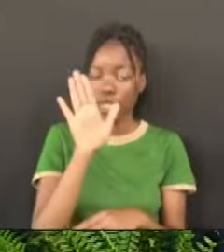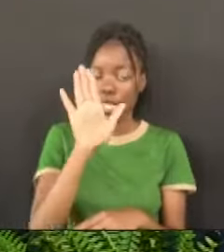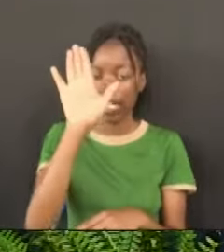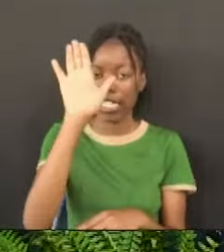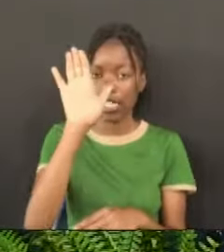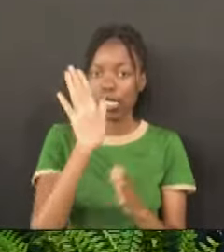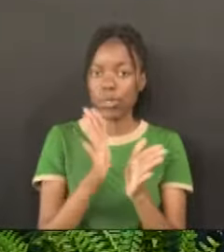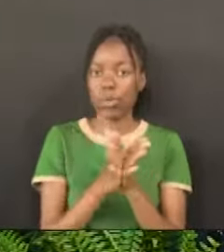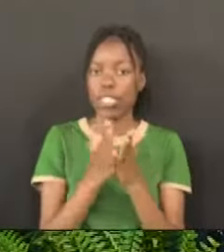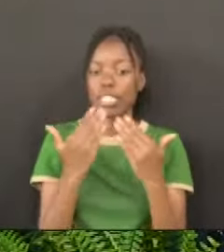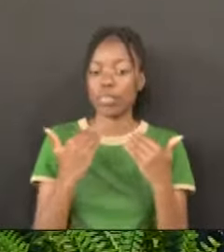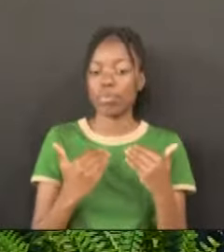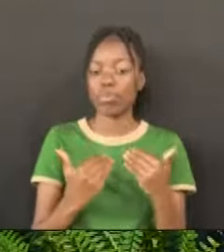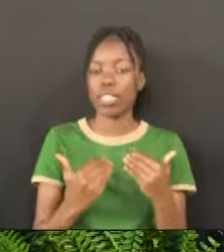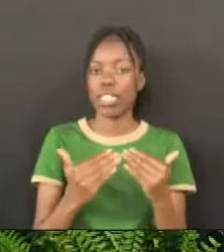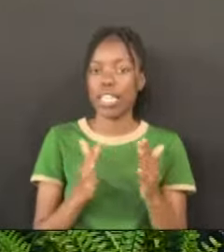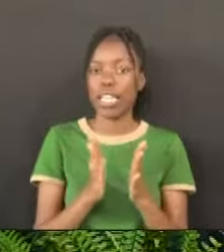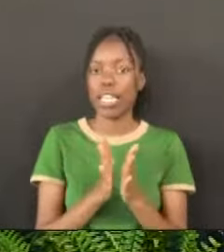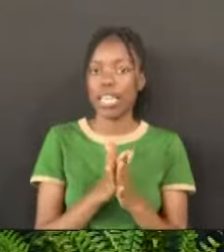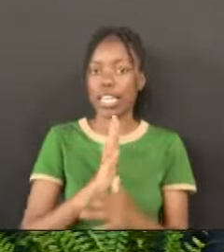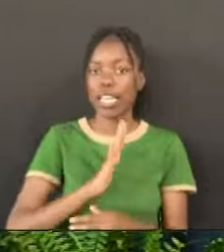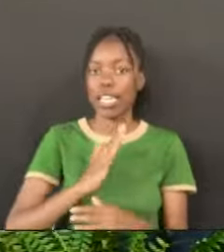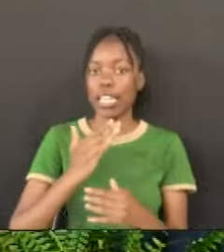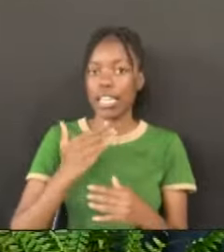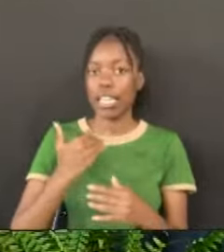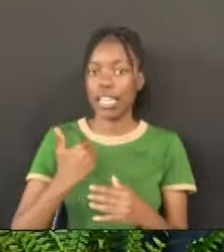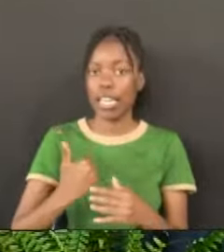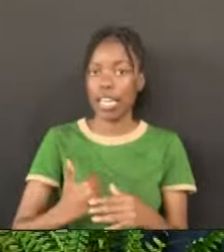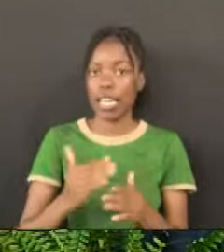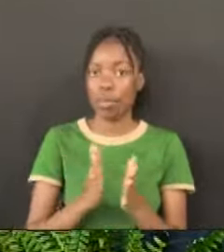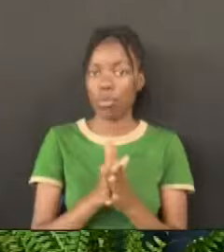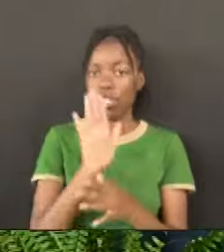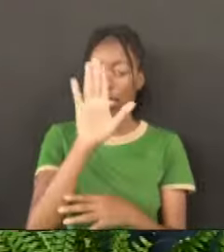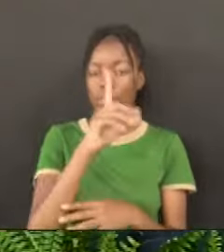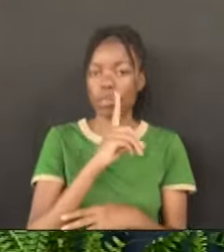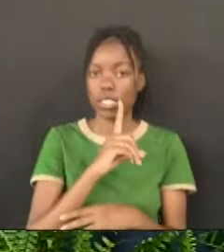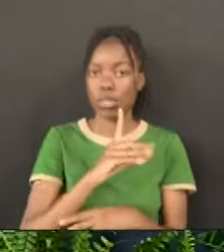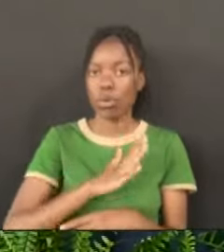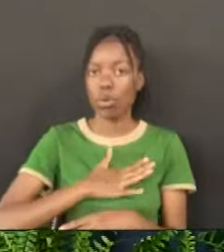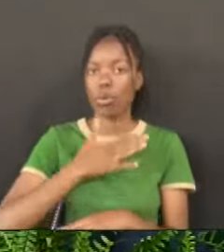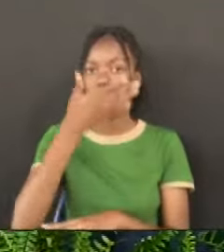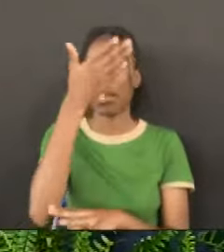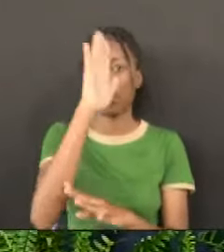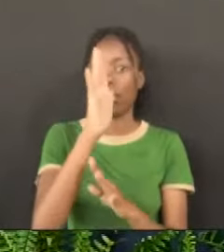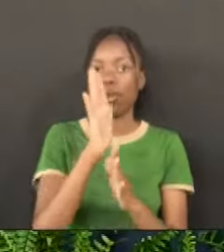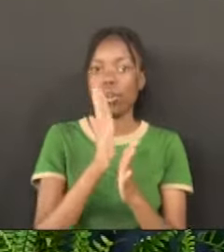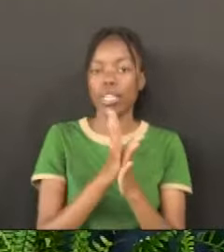and I am with him. And so, my God and I.